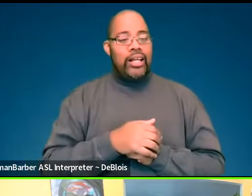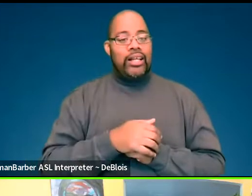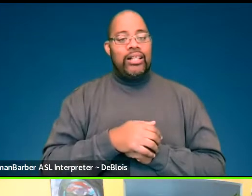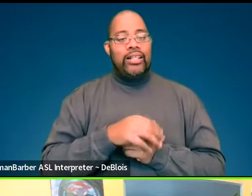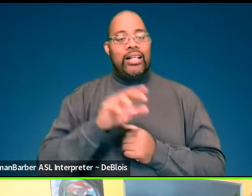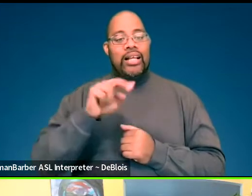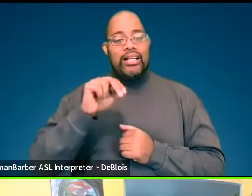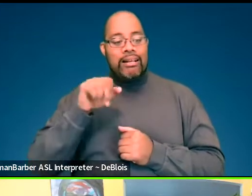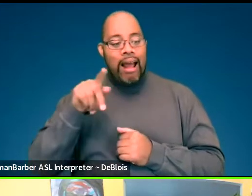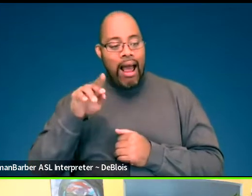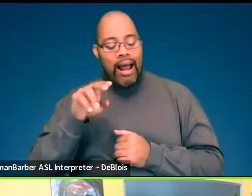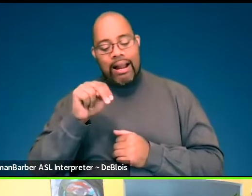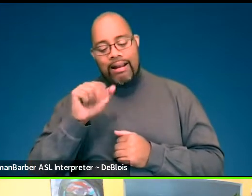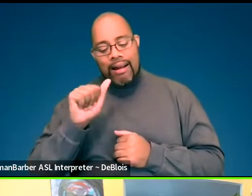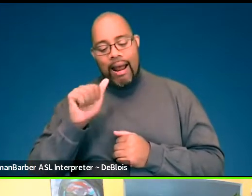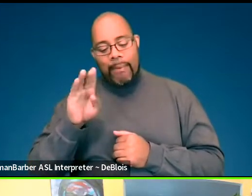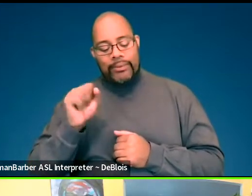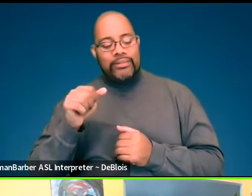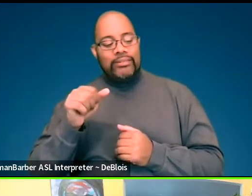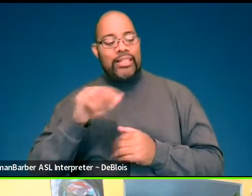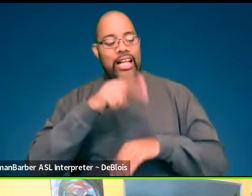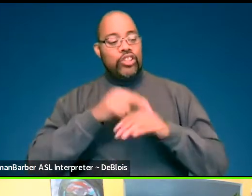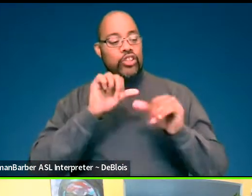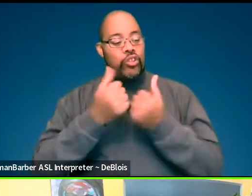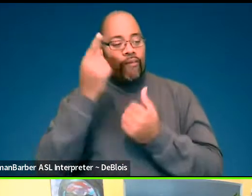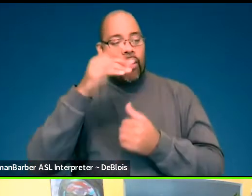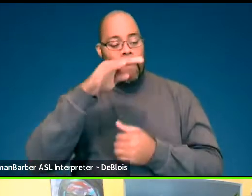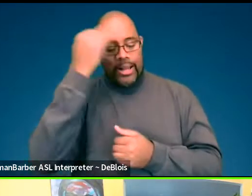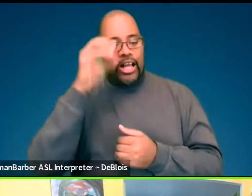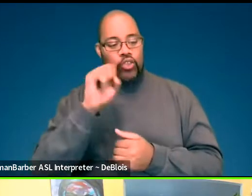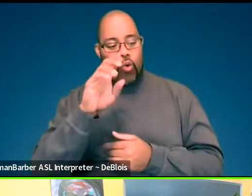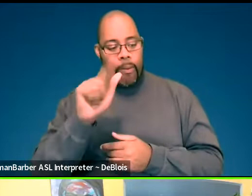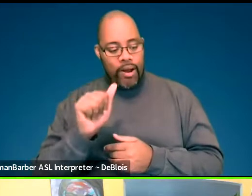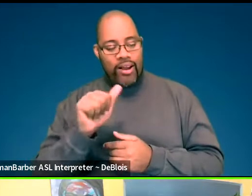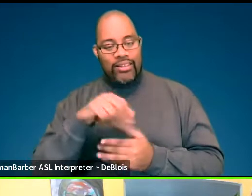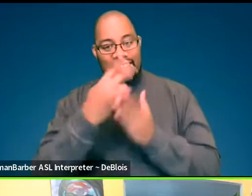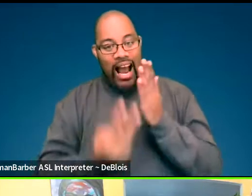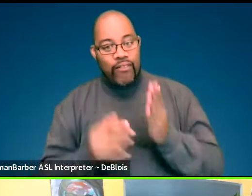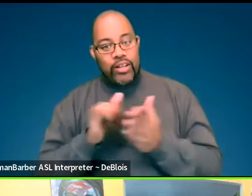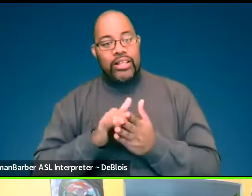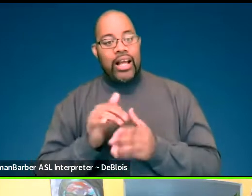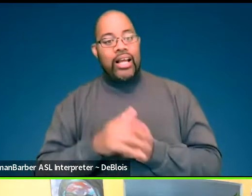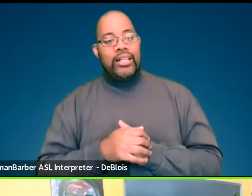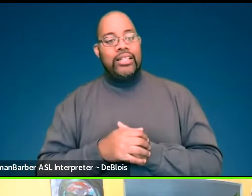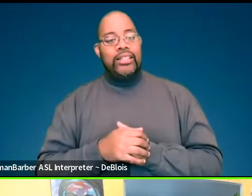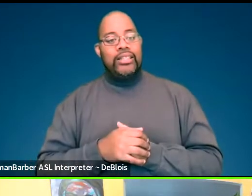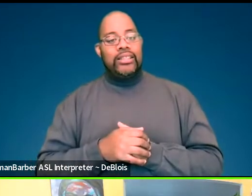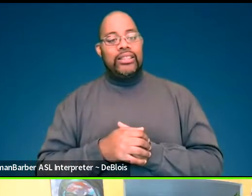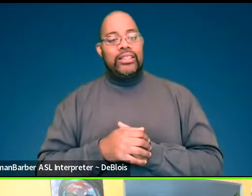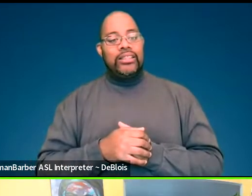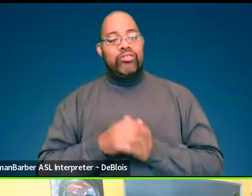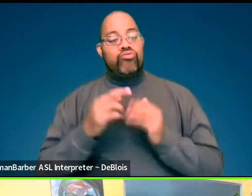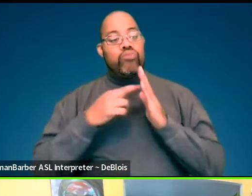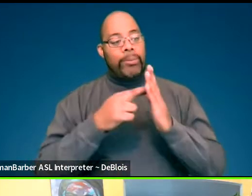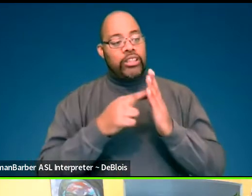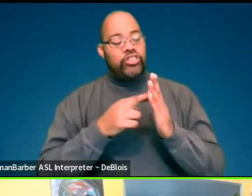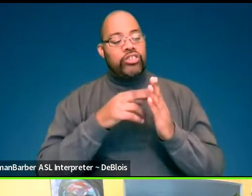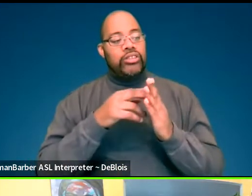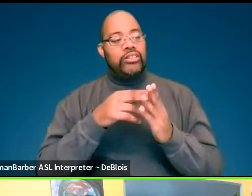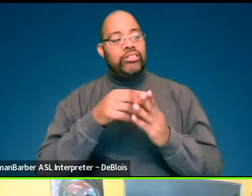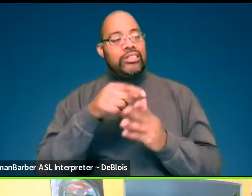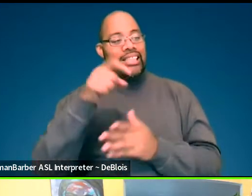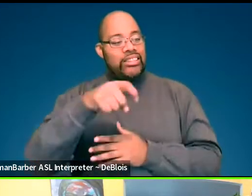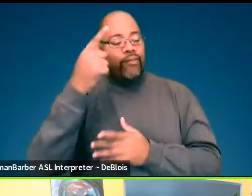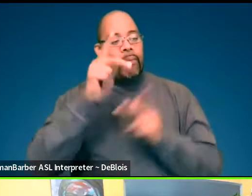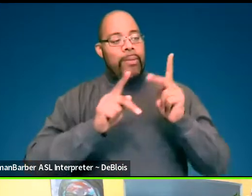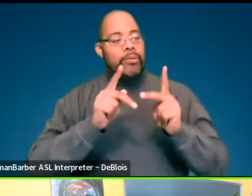NABS, the National Association for Black Scuba Divers, that presents the representation necessary for